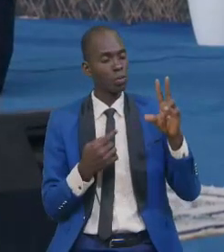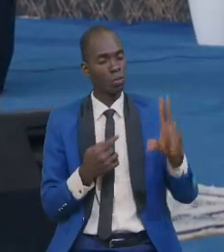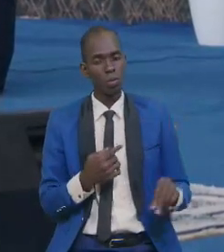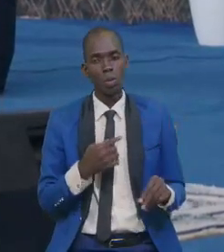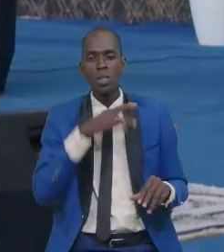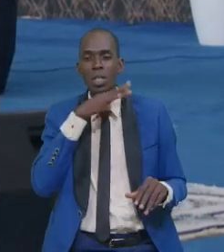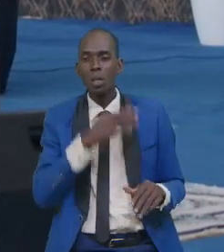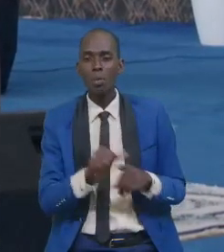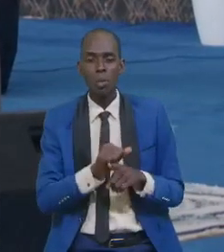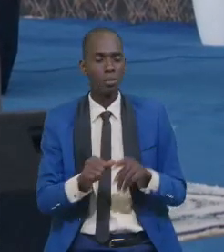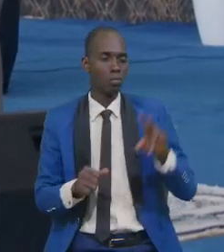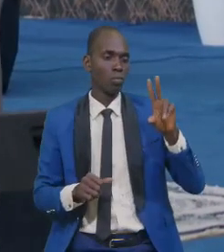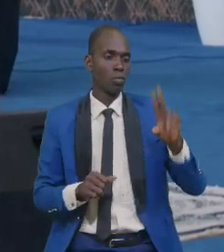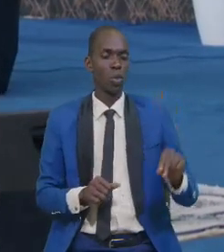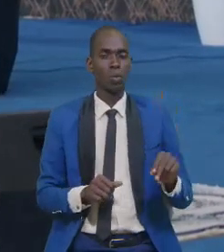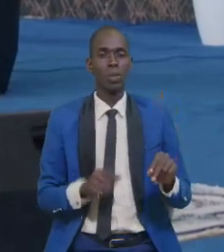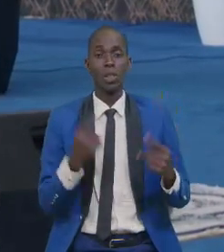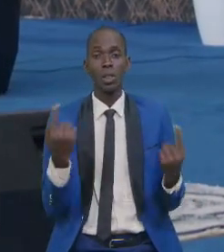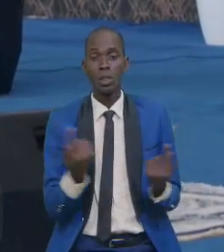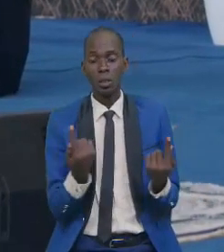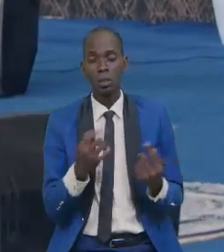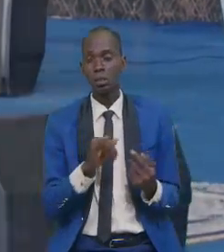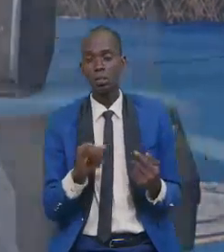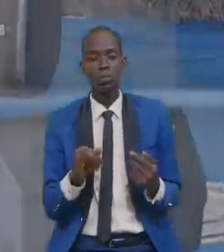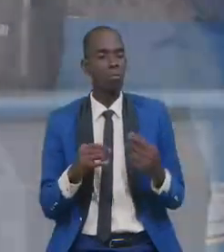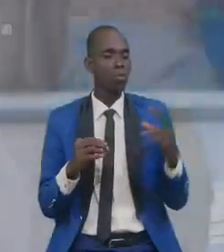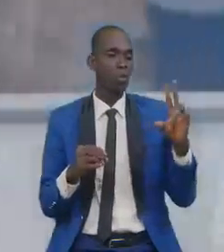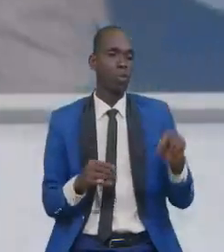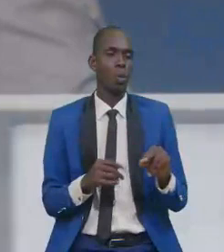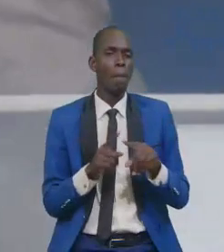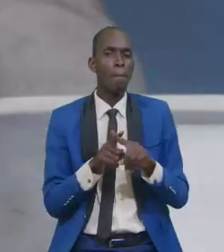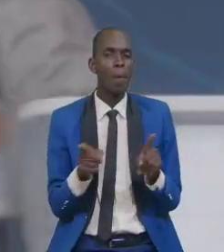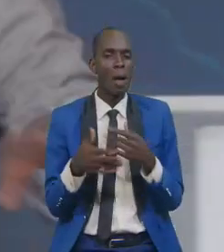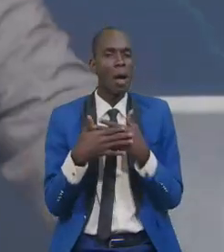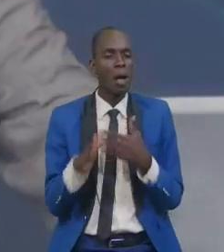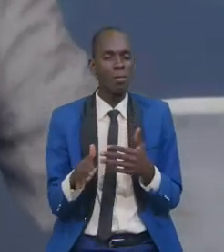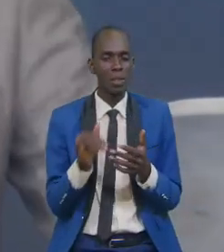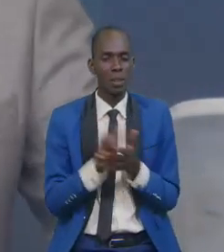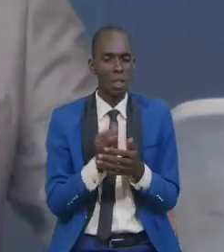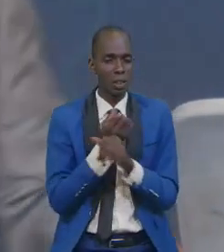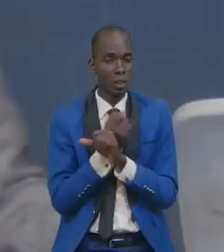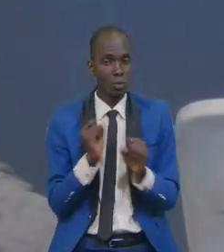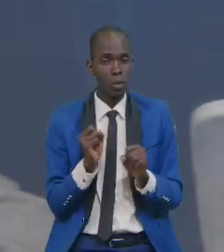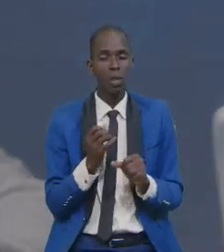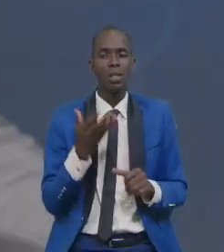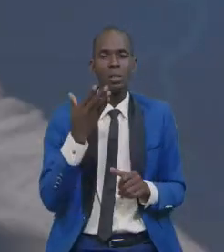Transgression? No. But after that salvation, there are things